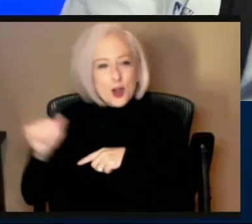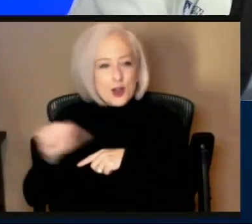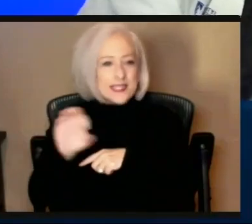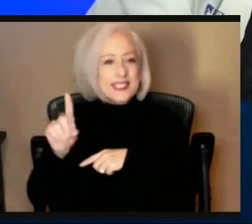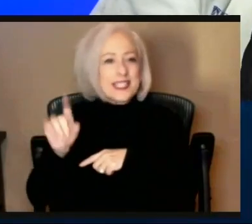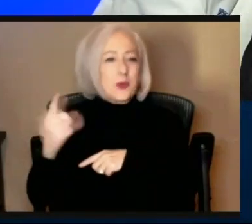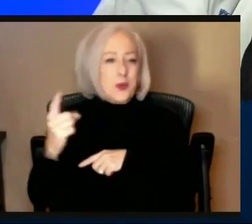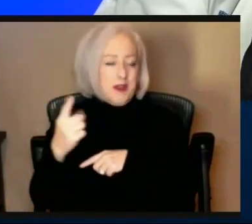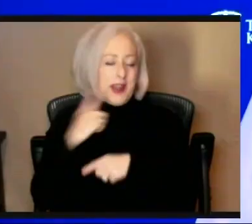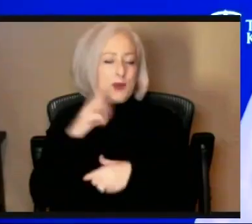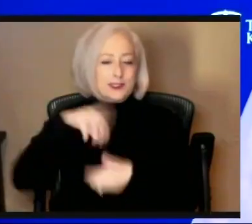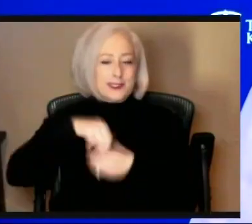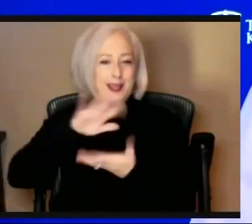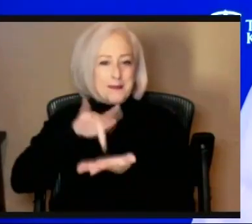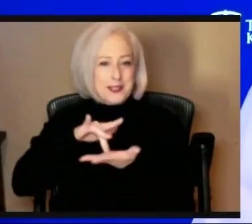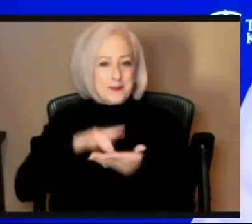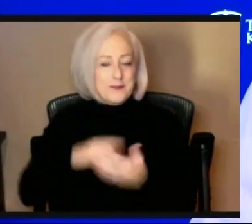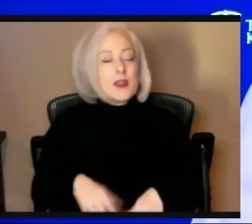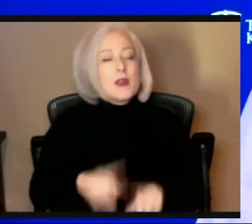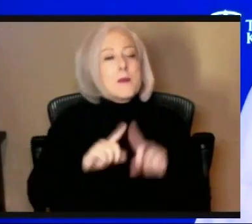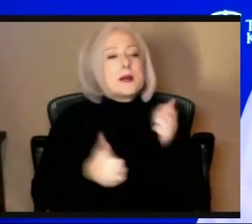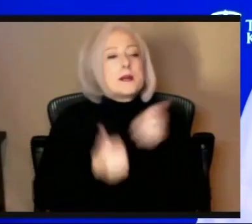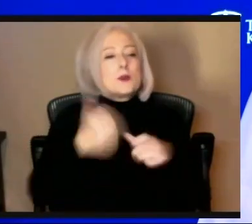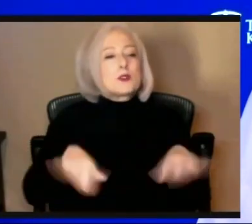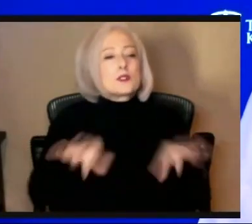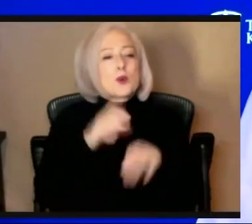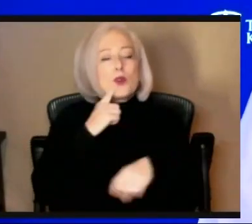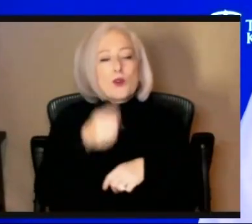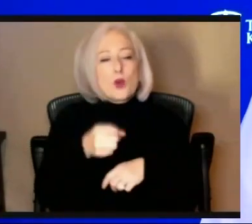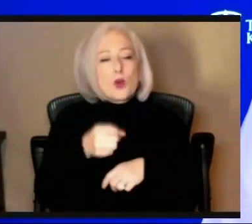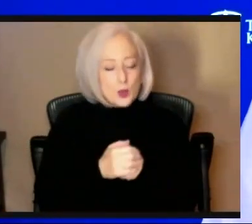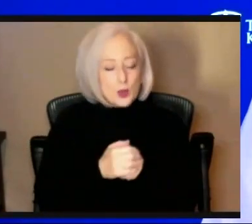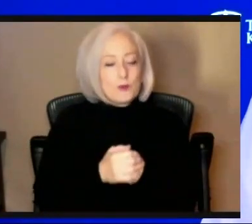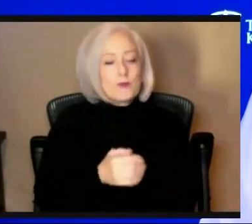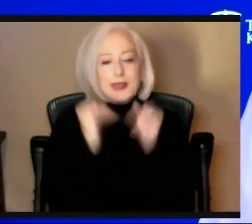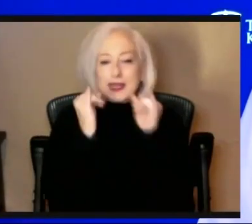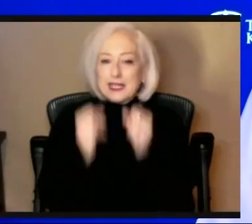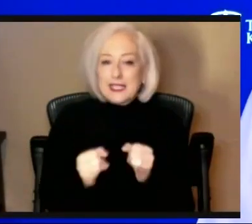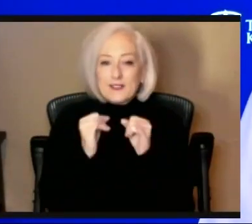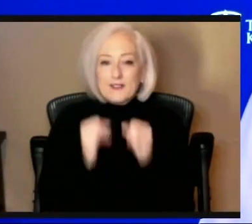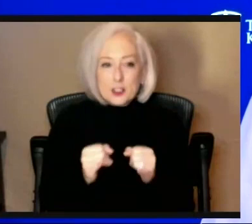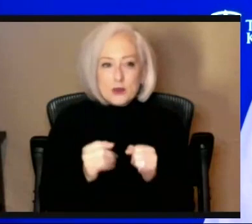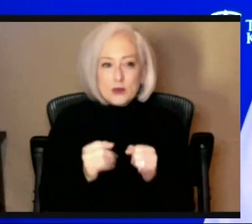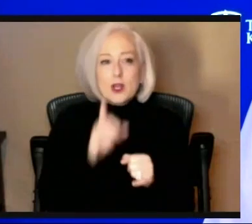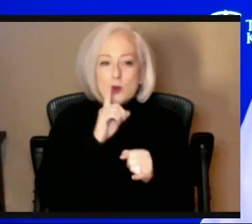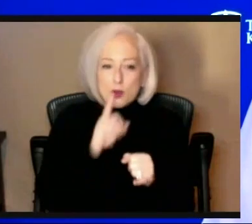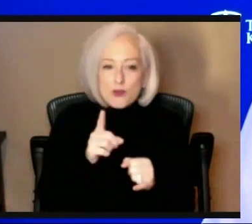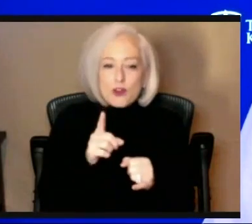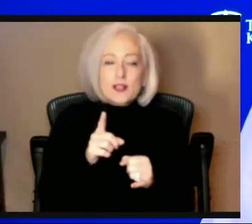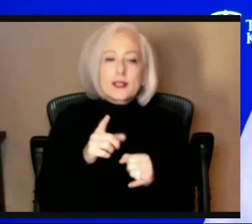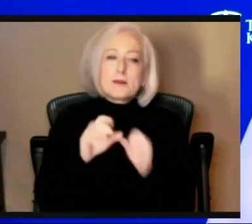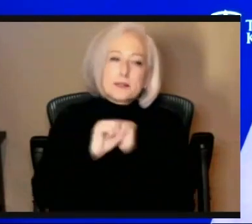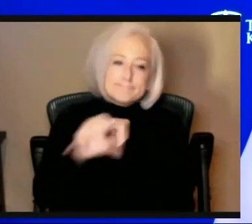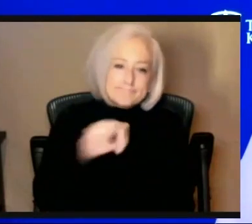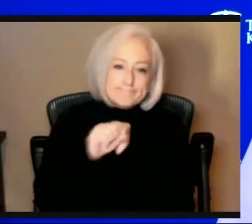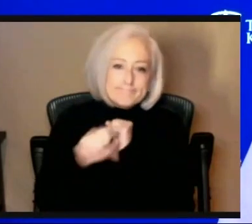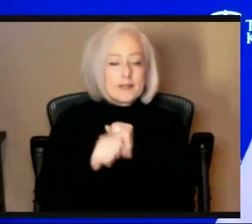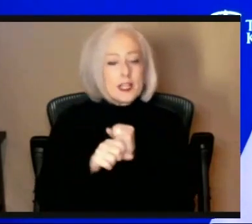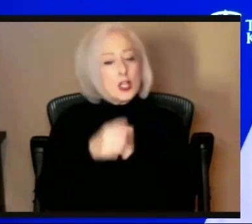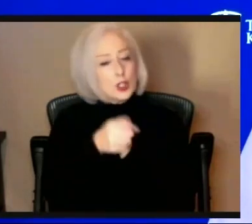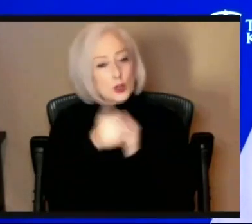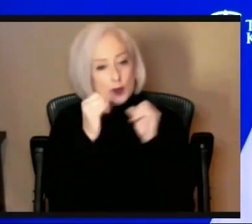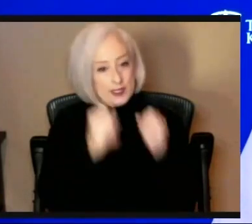to know, and mostly for you as an individual. We've really been touting and talking about this. You as an individual or your individual